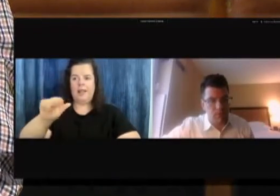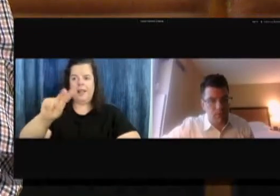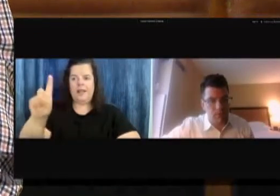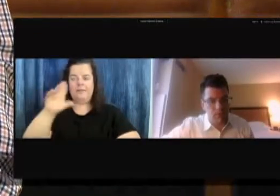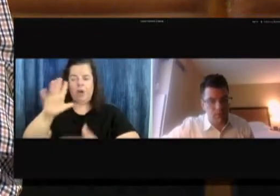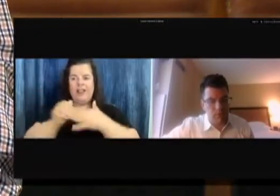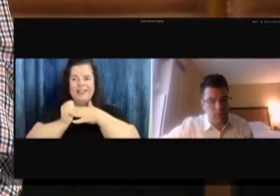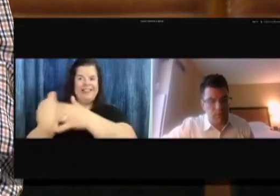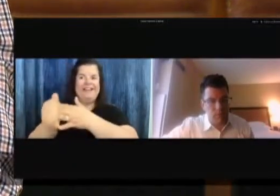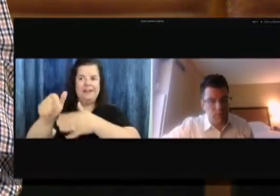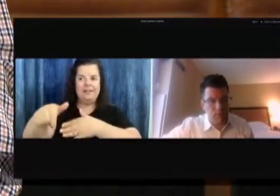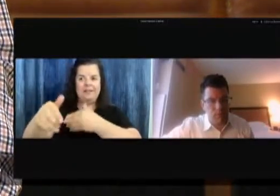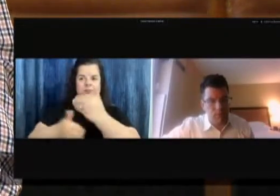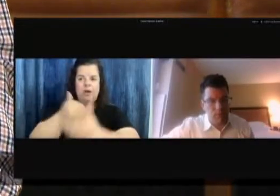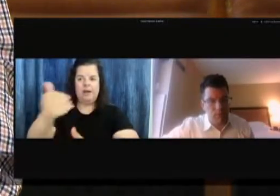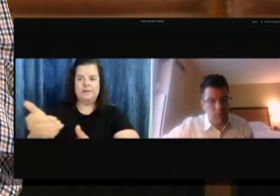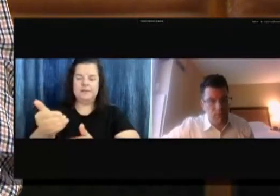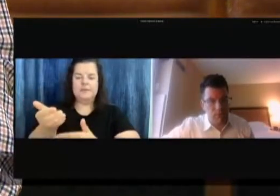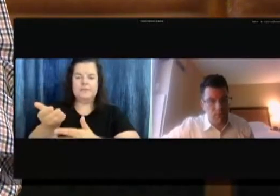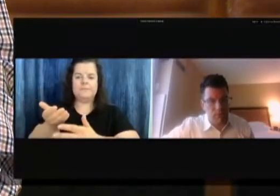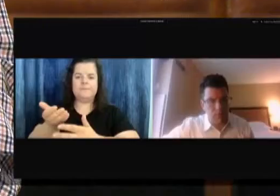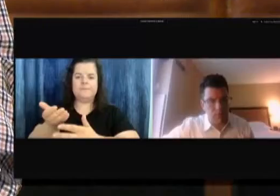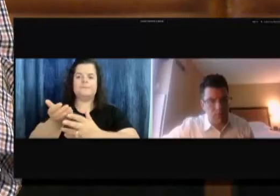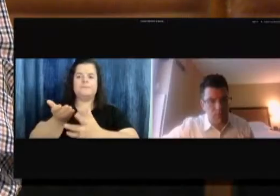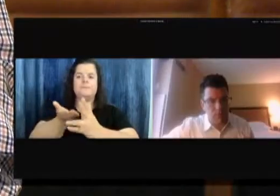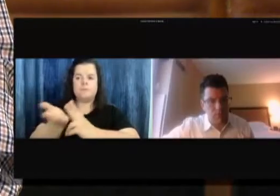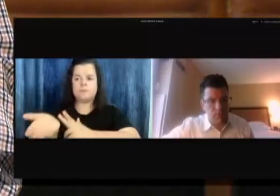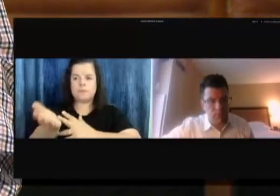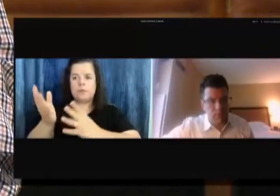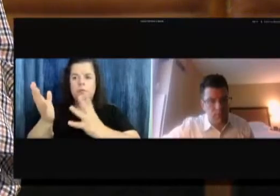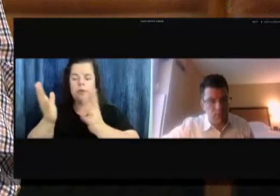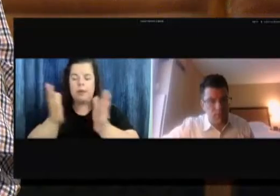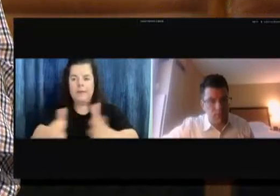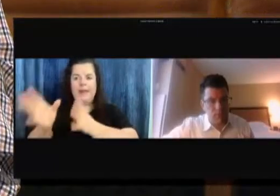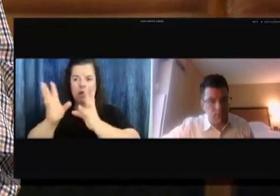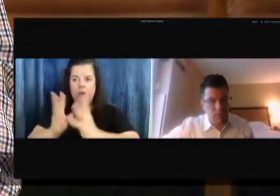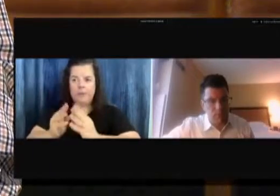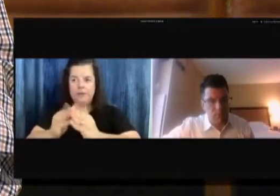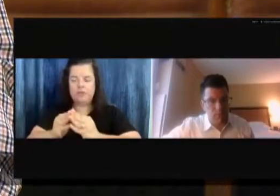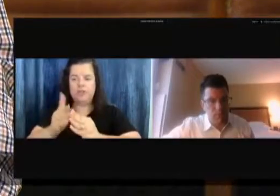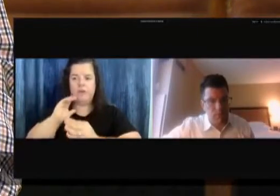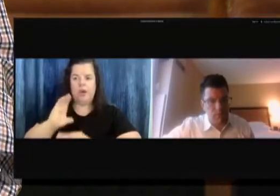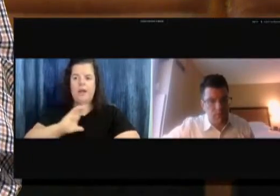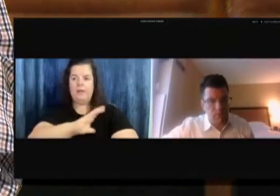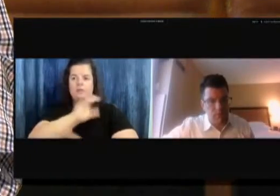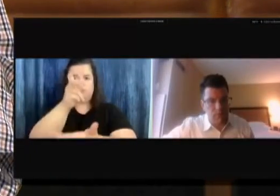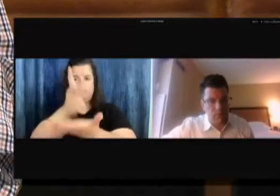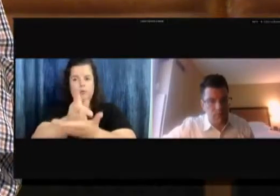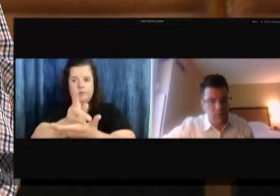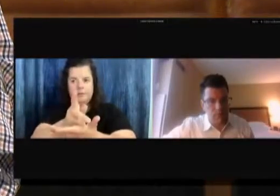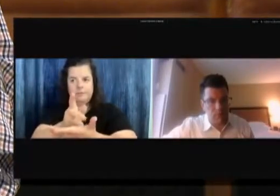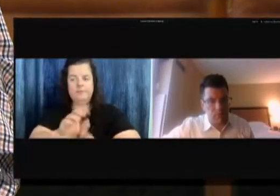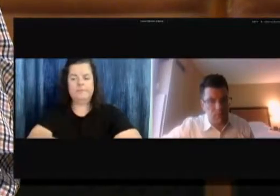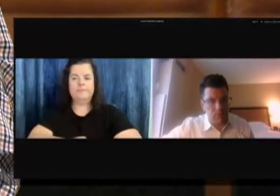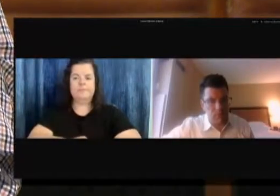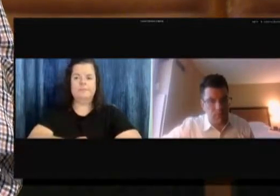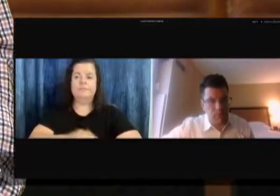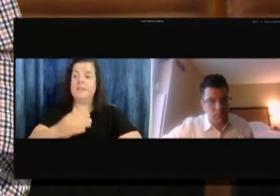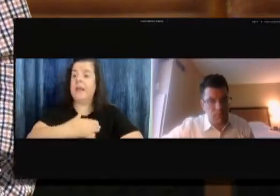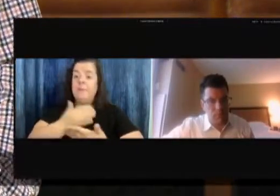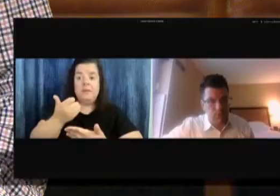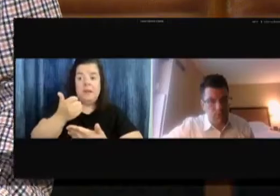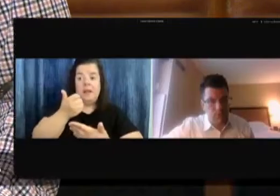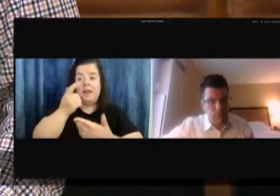this process and moving it through Planning Commission, and again for council's approval. Happy to address any questions,